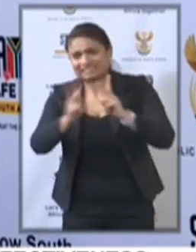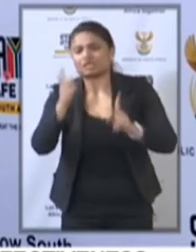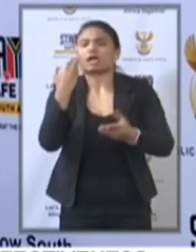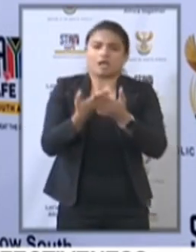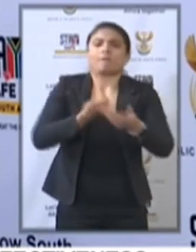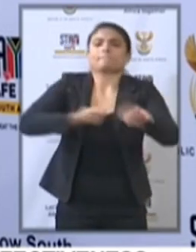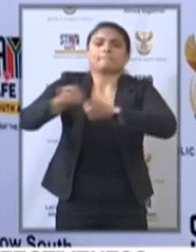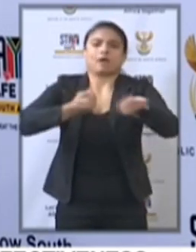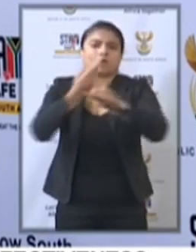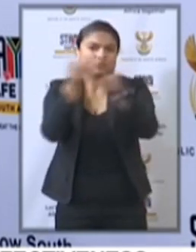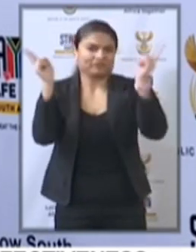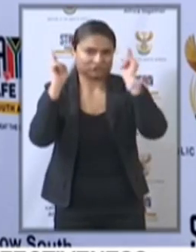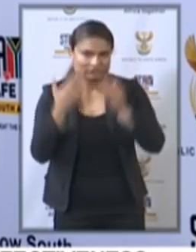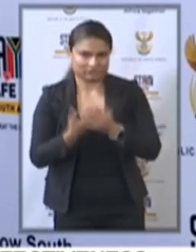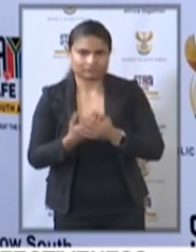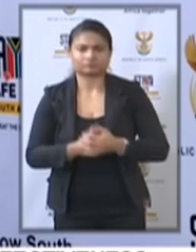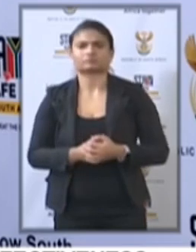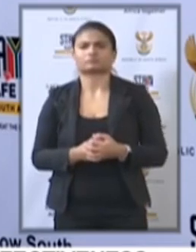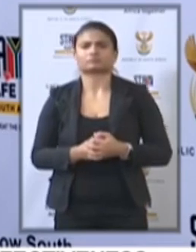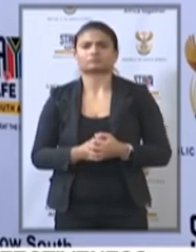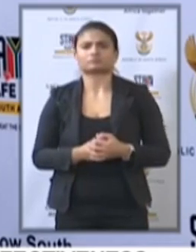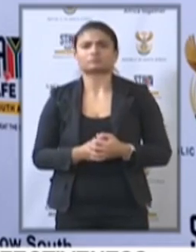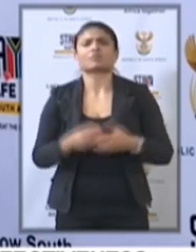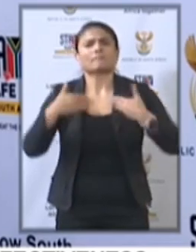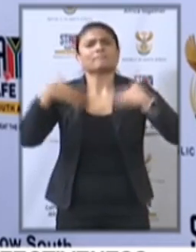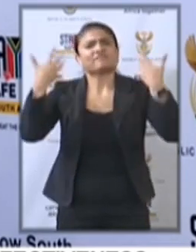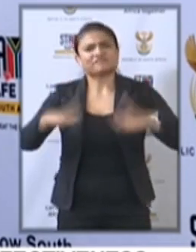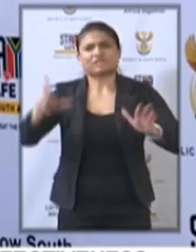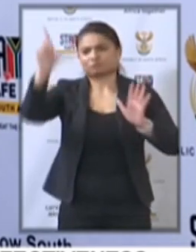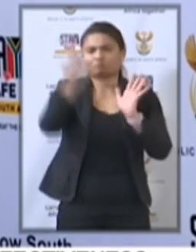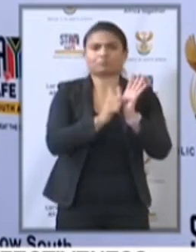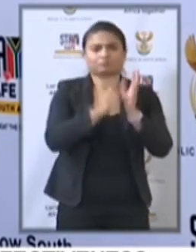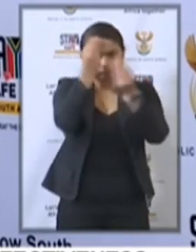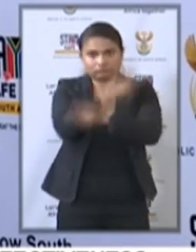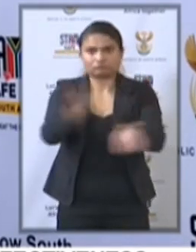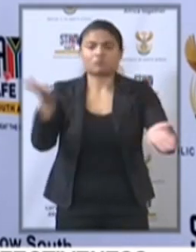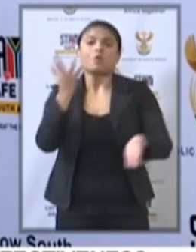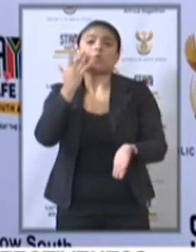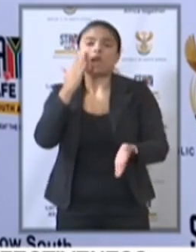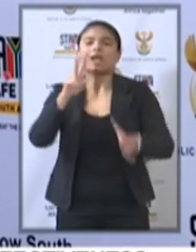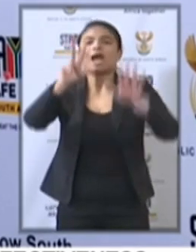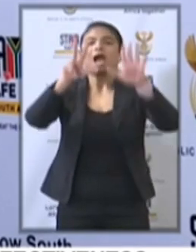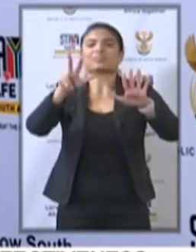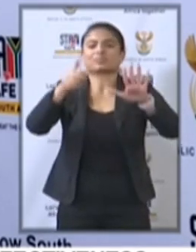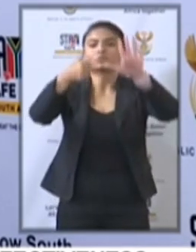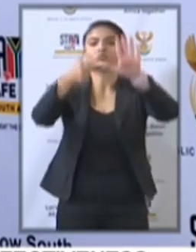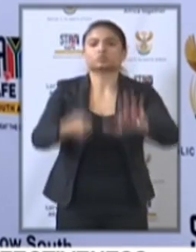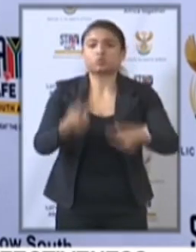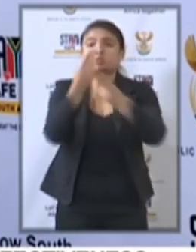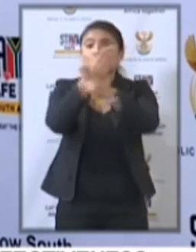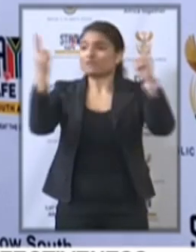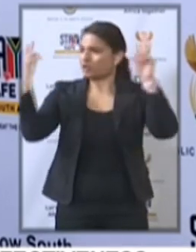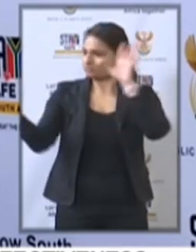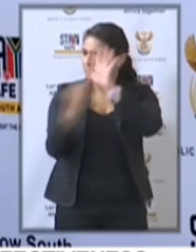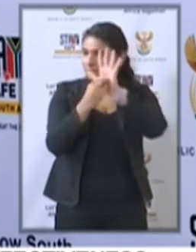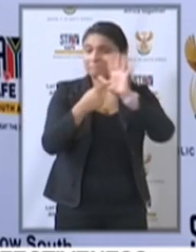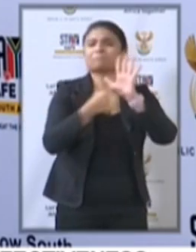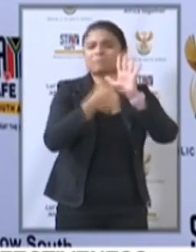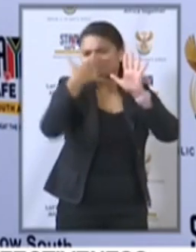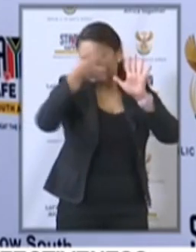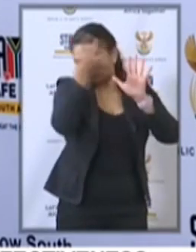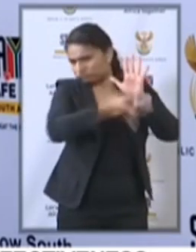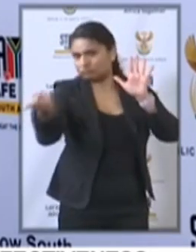I have already published on the 8th of June a gazette which provides clear directions on